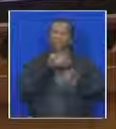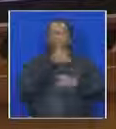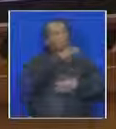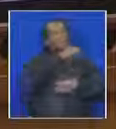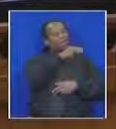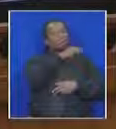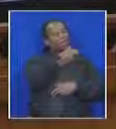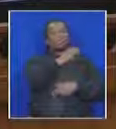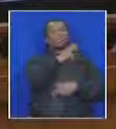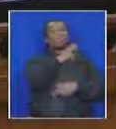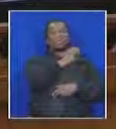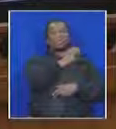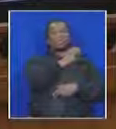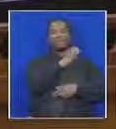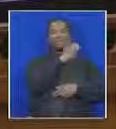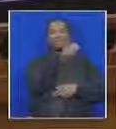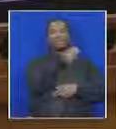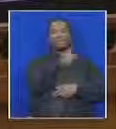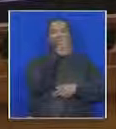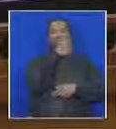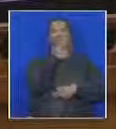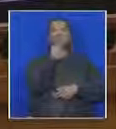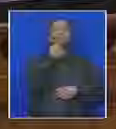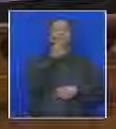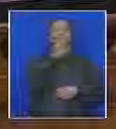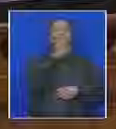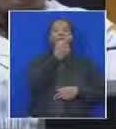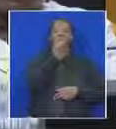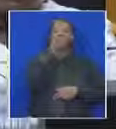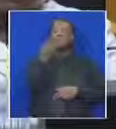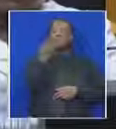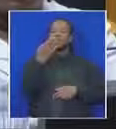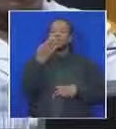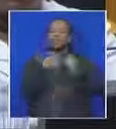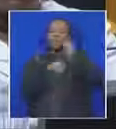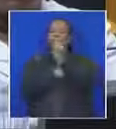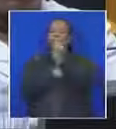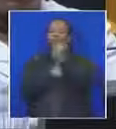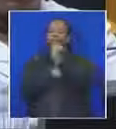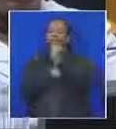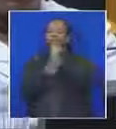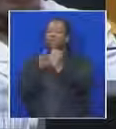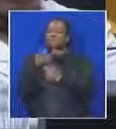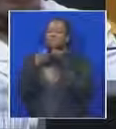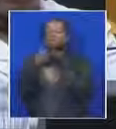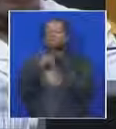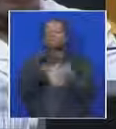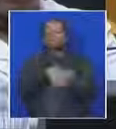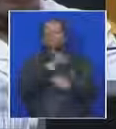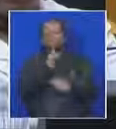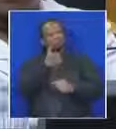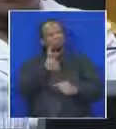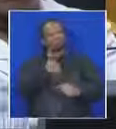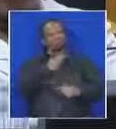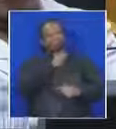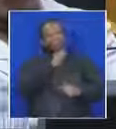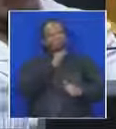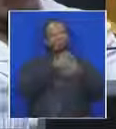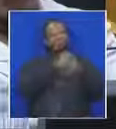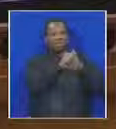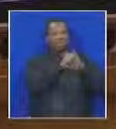whip that many branches of his party have also lost confidence in his leadership and are calling for